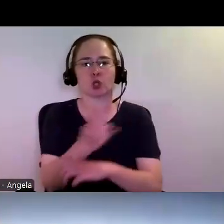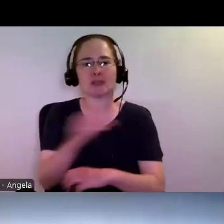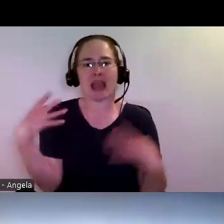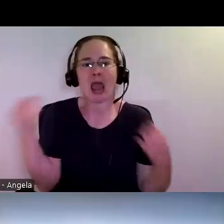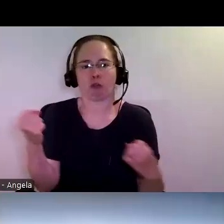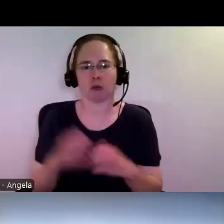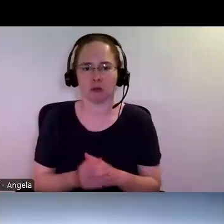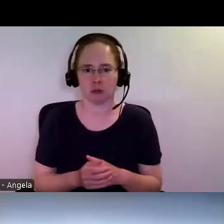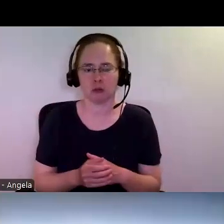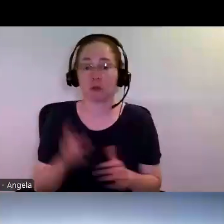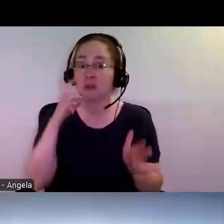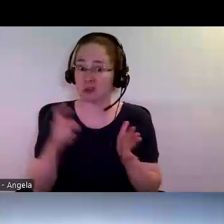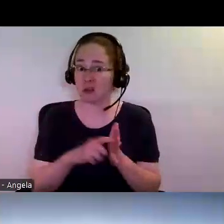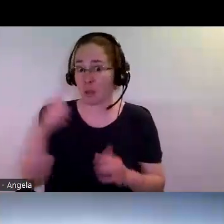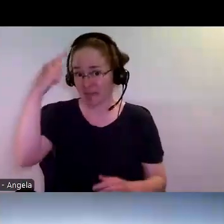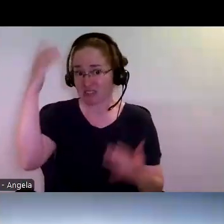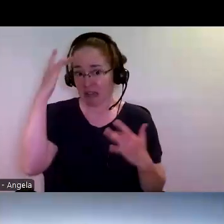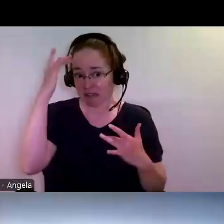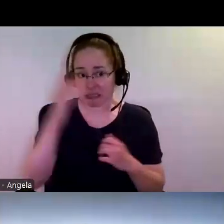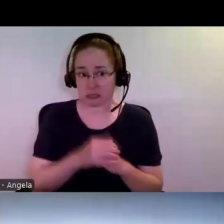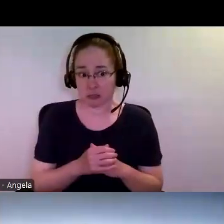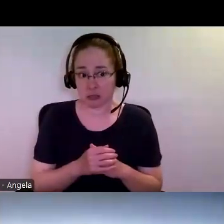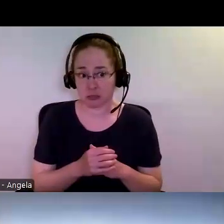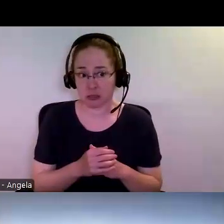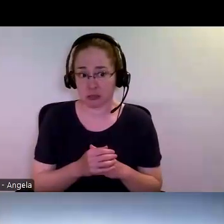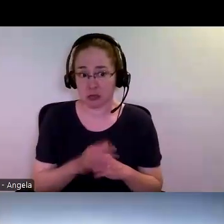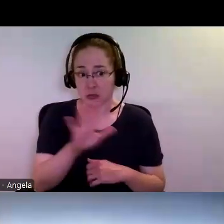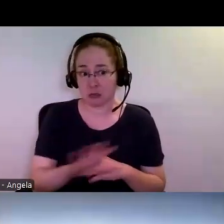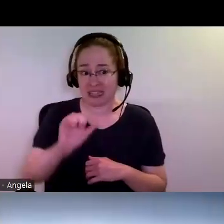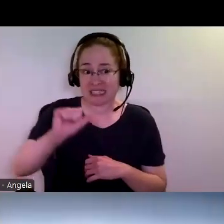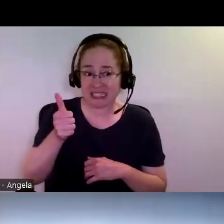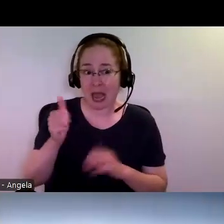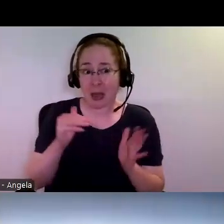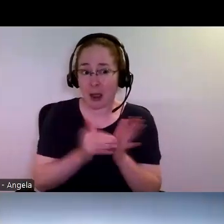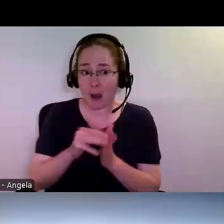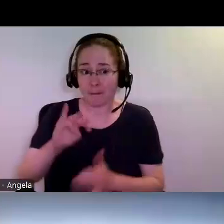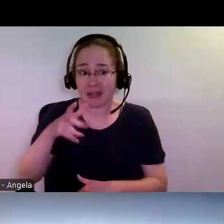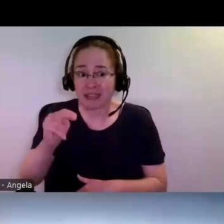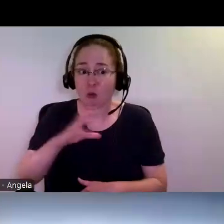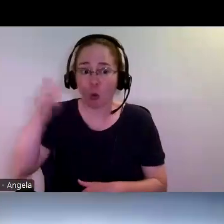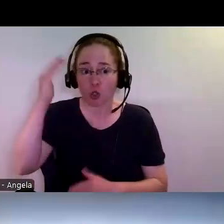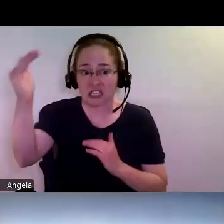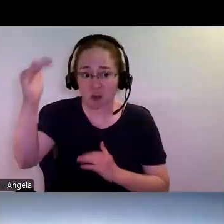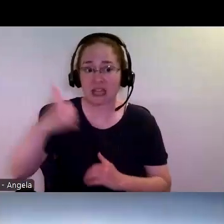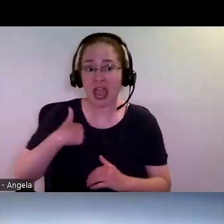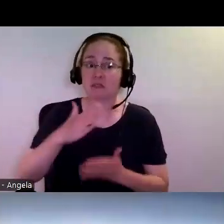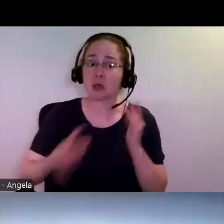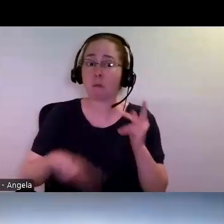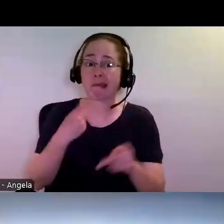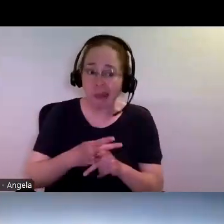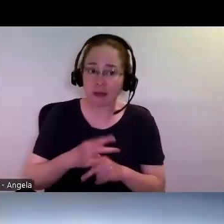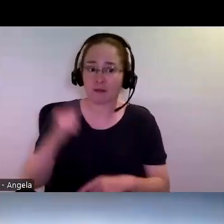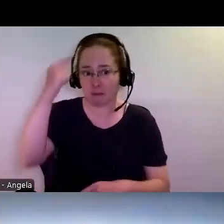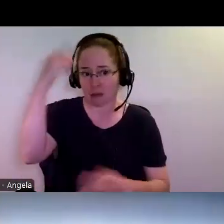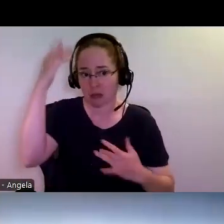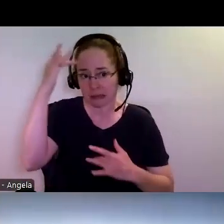at mental illness. An estimated 10 million older adults had some kind of mental